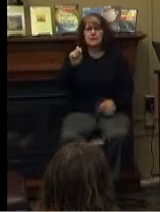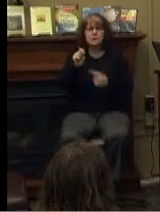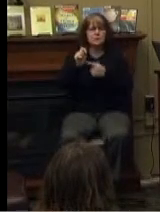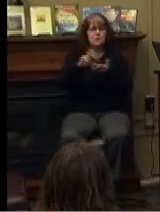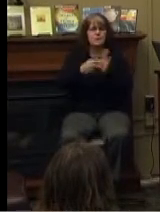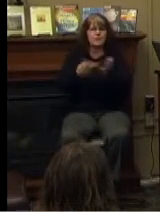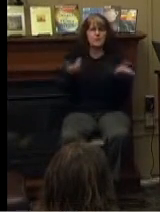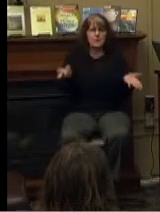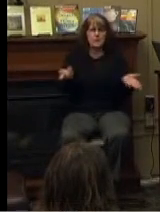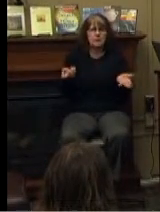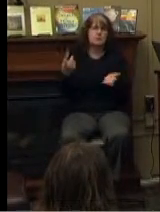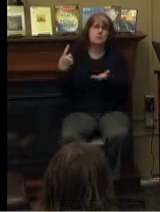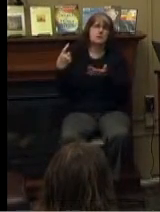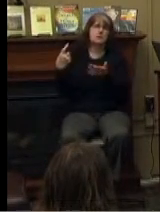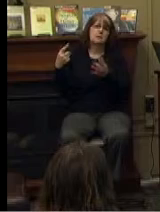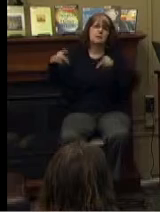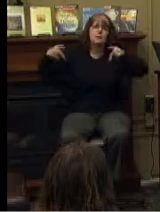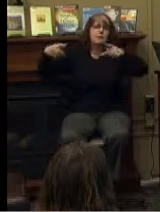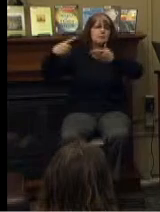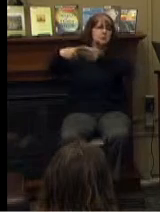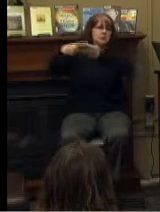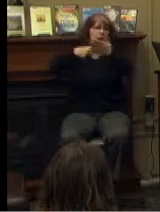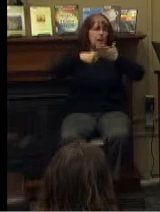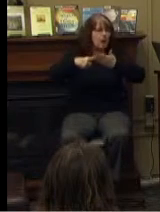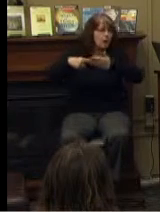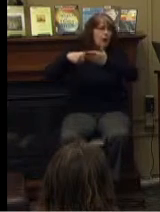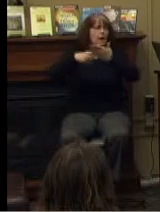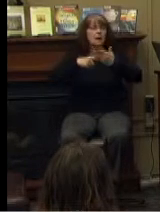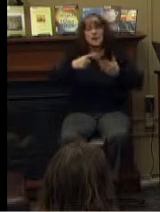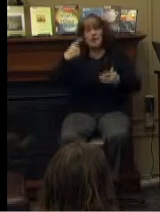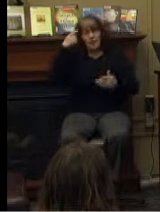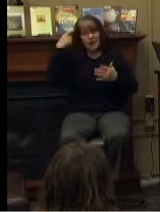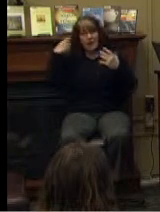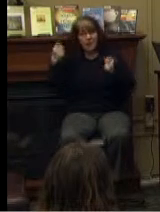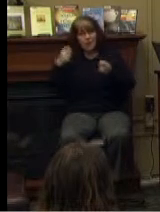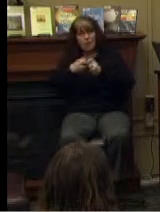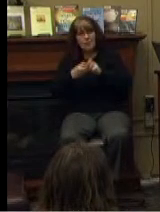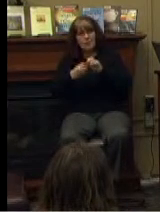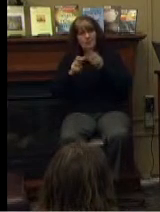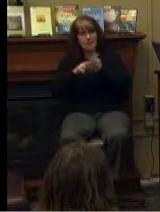was so much discussion. Is a person with a mental health disorder disabled?